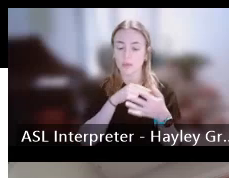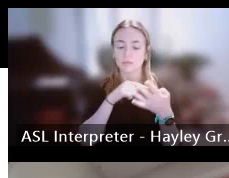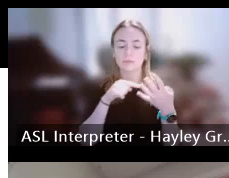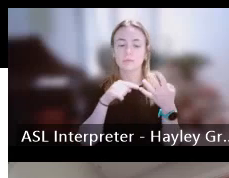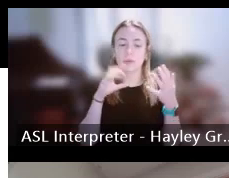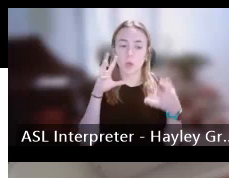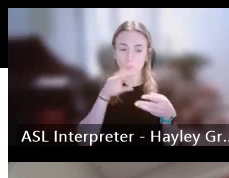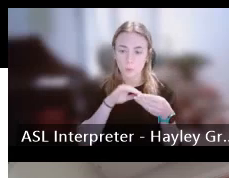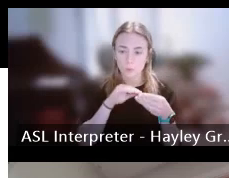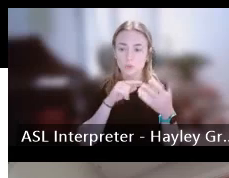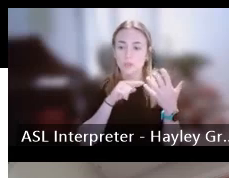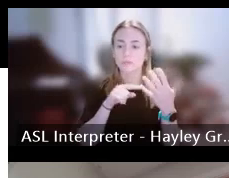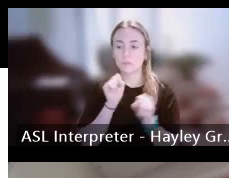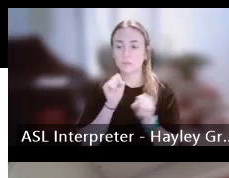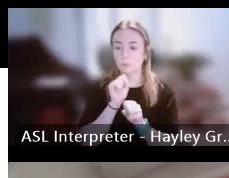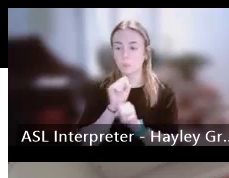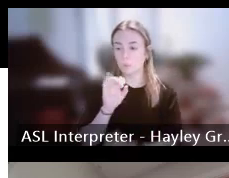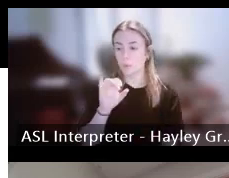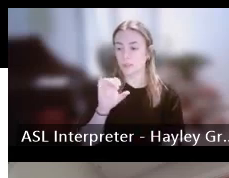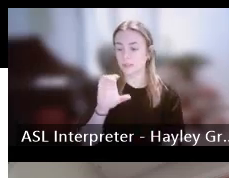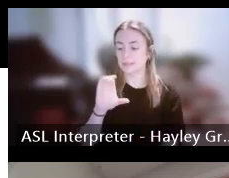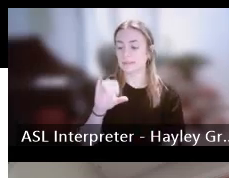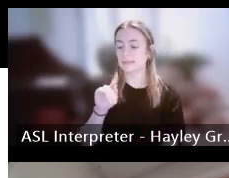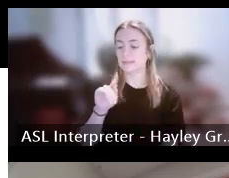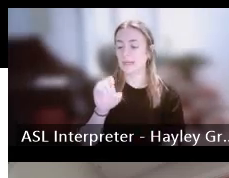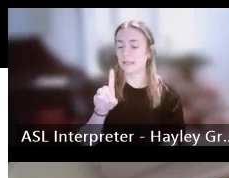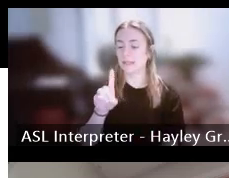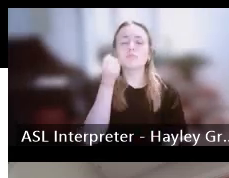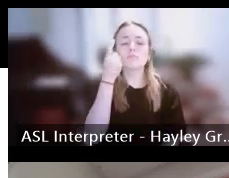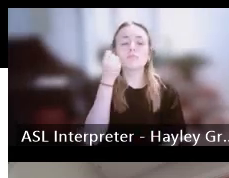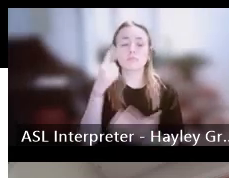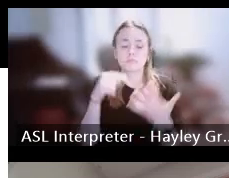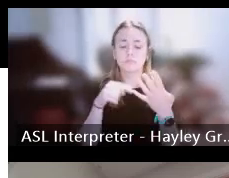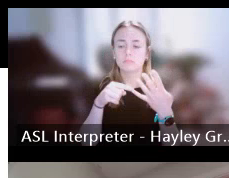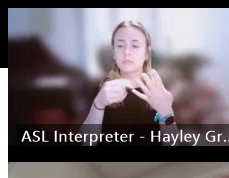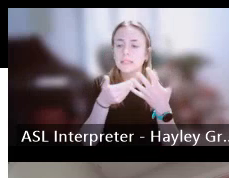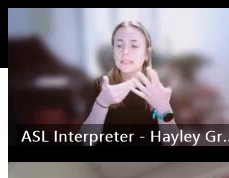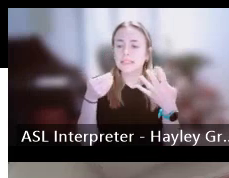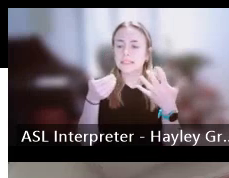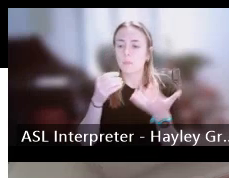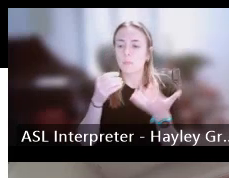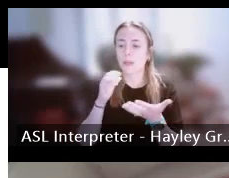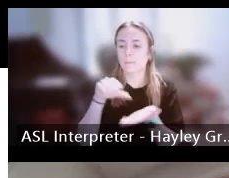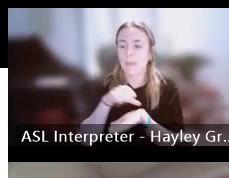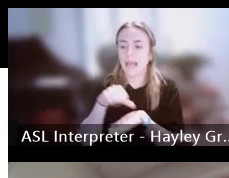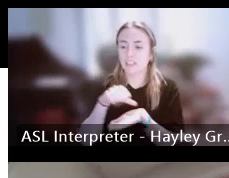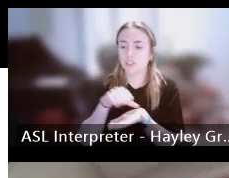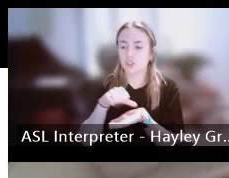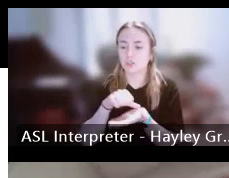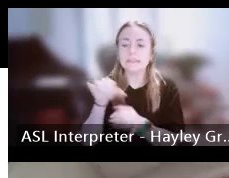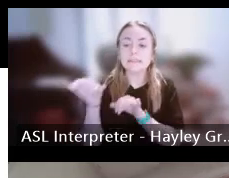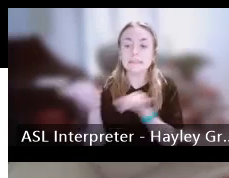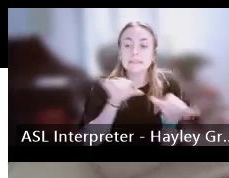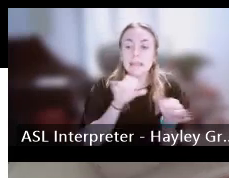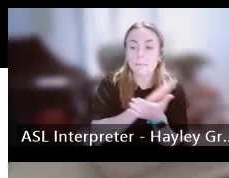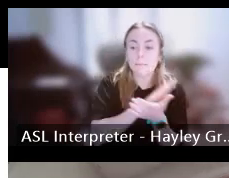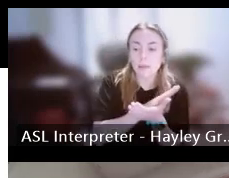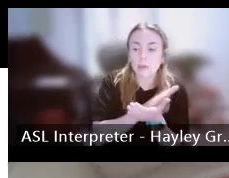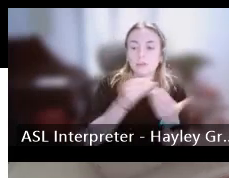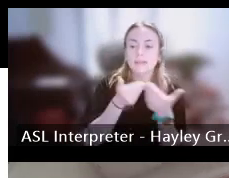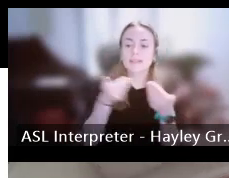as always, is on a separate page. Okay? That's exactly what your paper should look like.